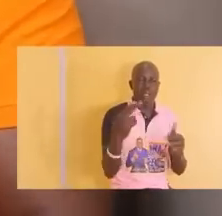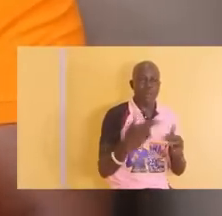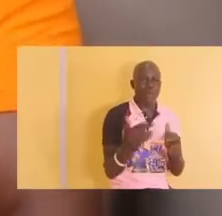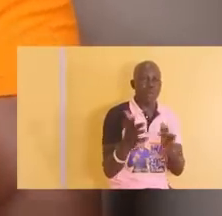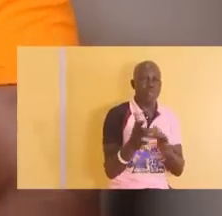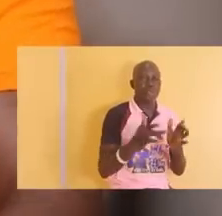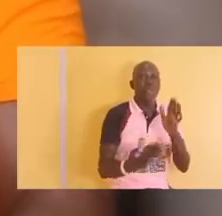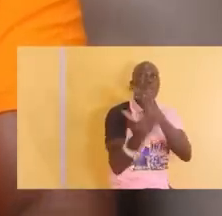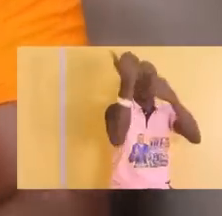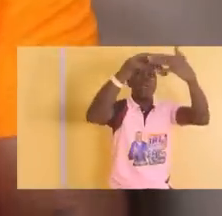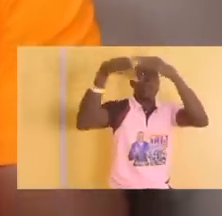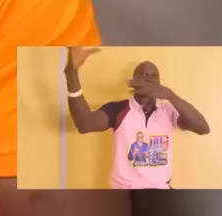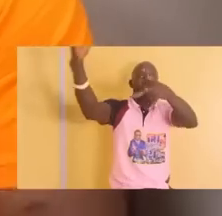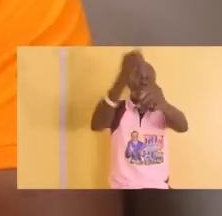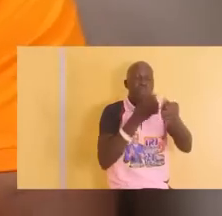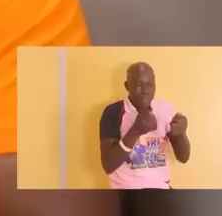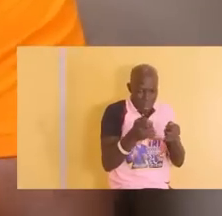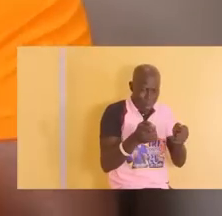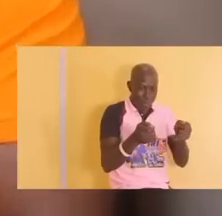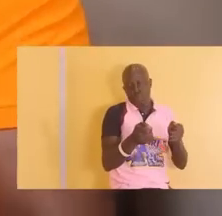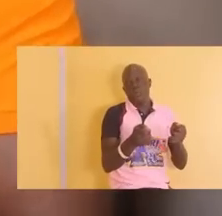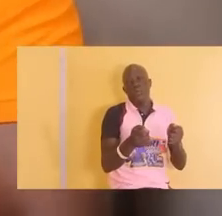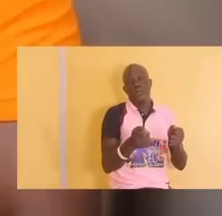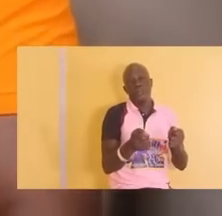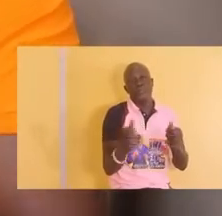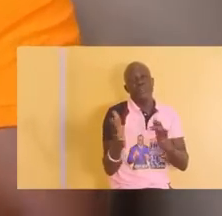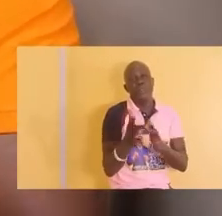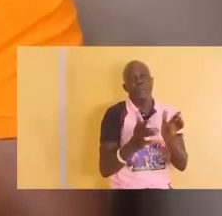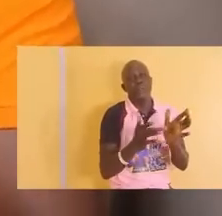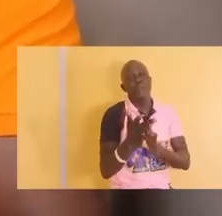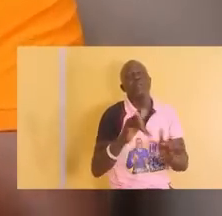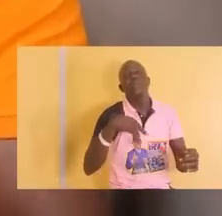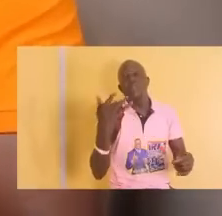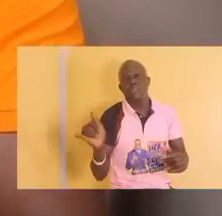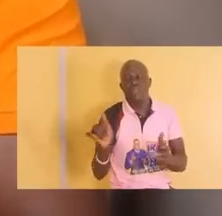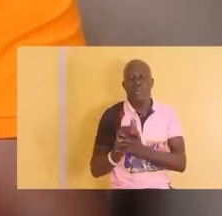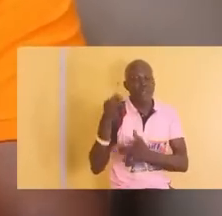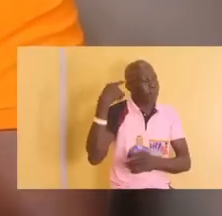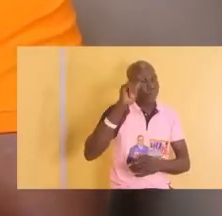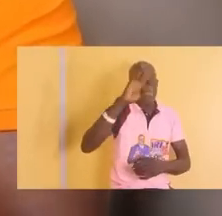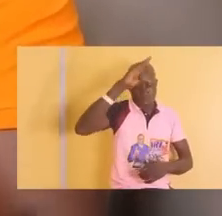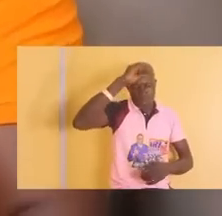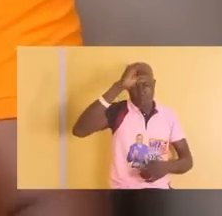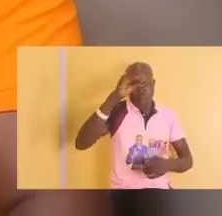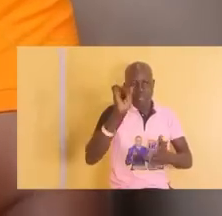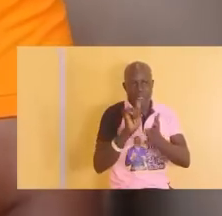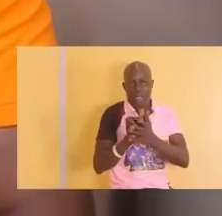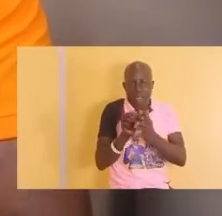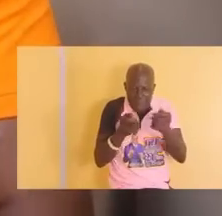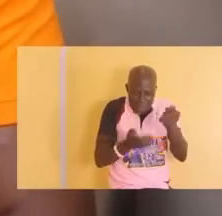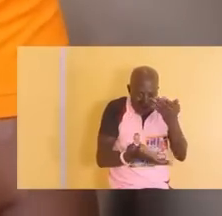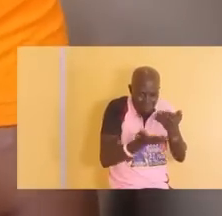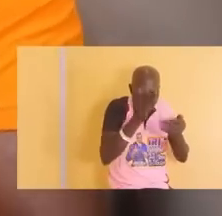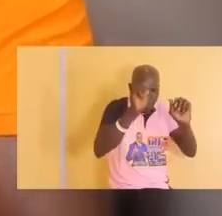of Jesus. Amen. Heaven will take control. The Bible says, for man it